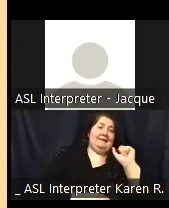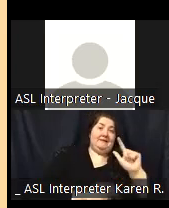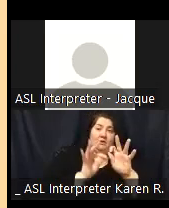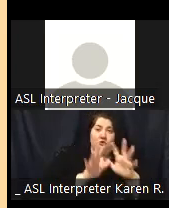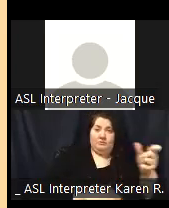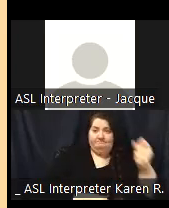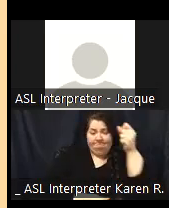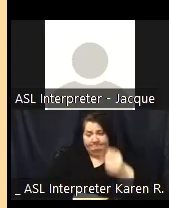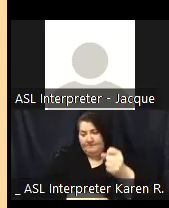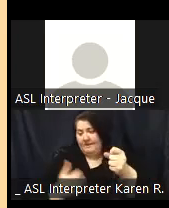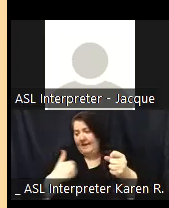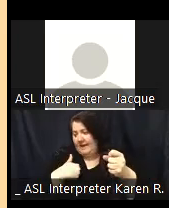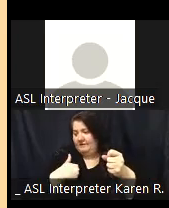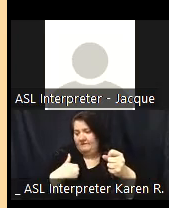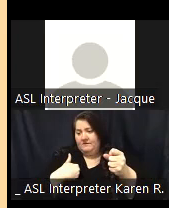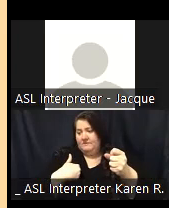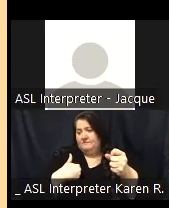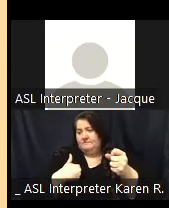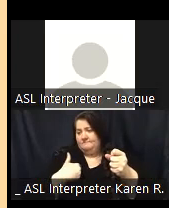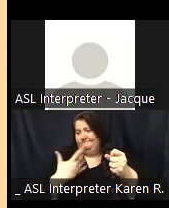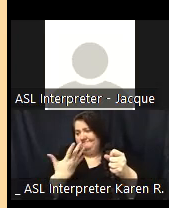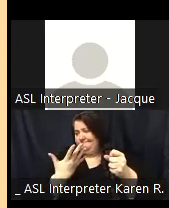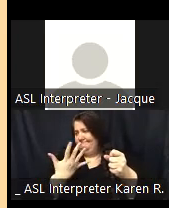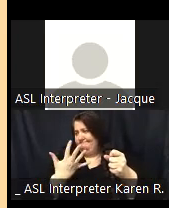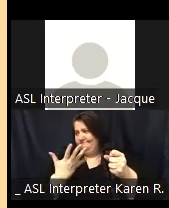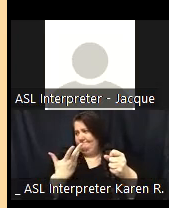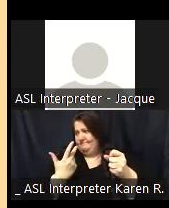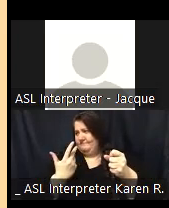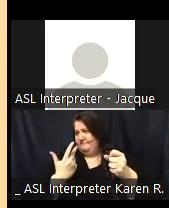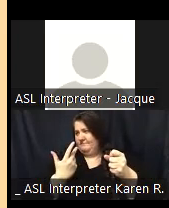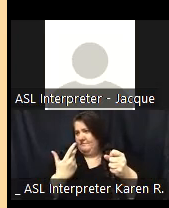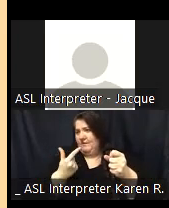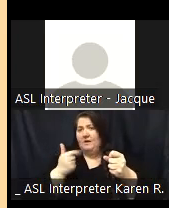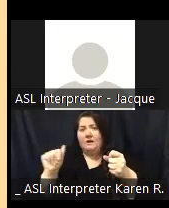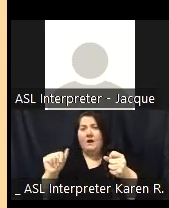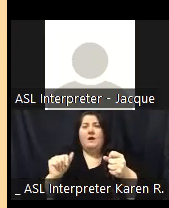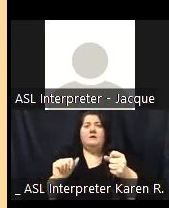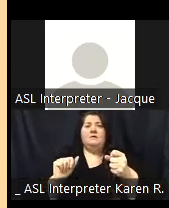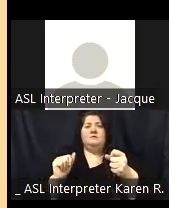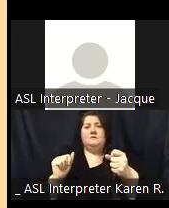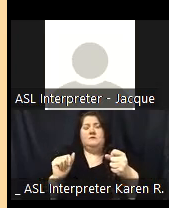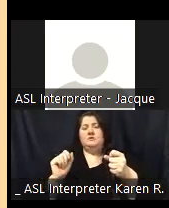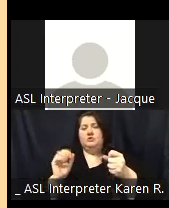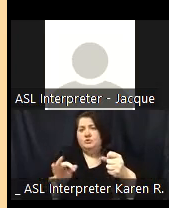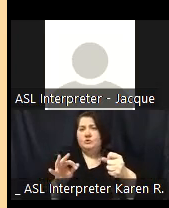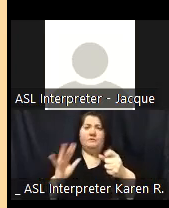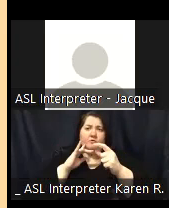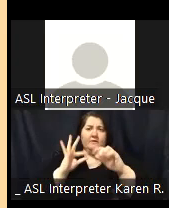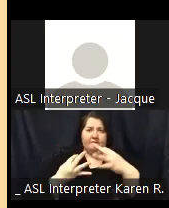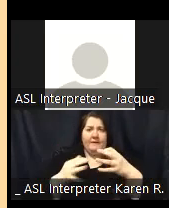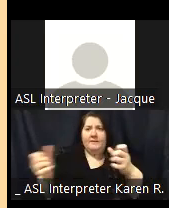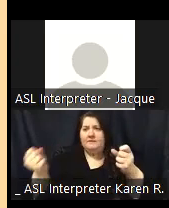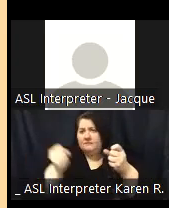and then we have an let's see, like a GA interpreter request for a family,